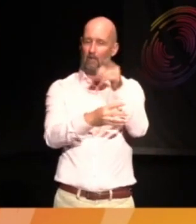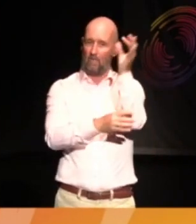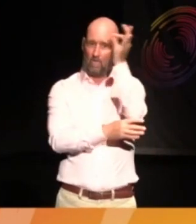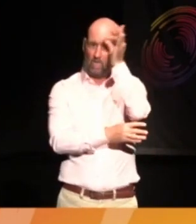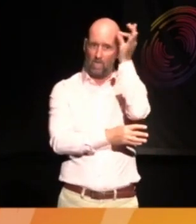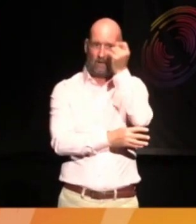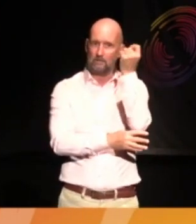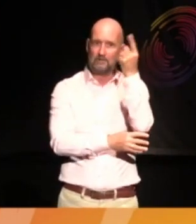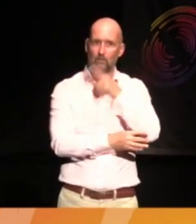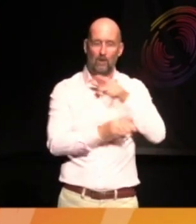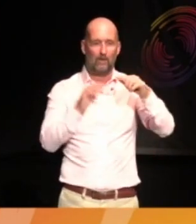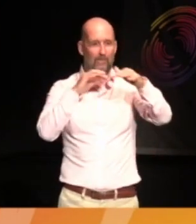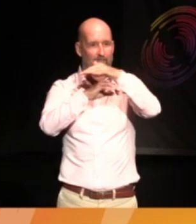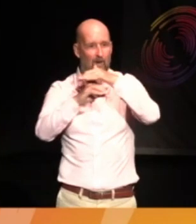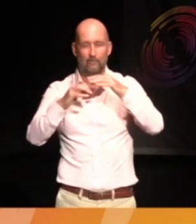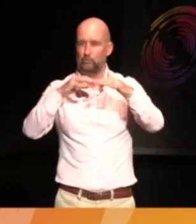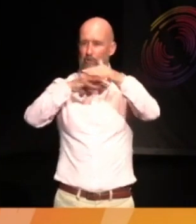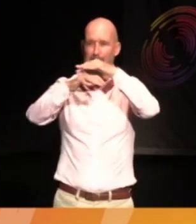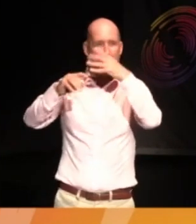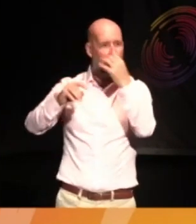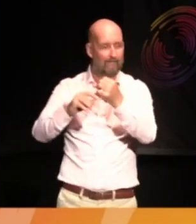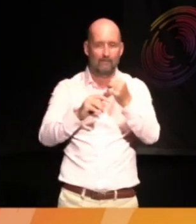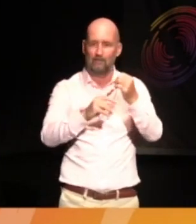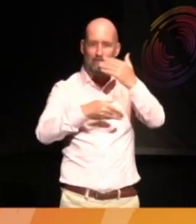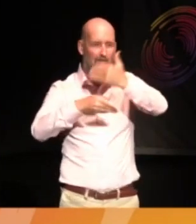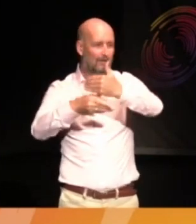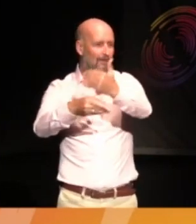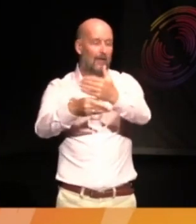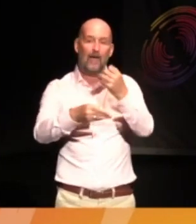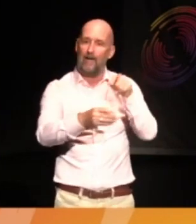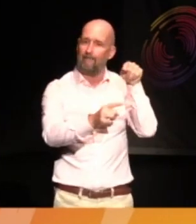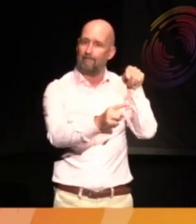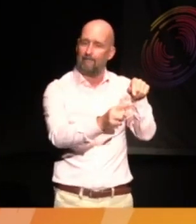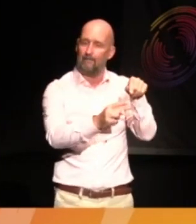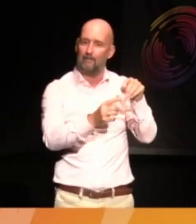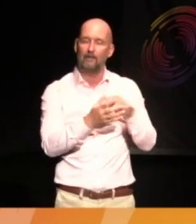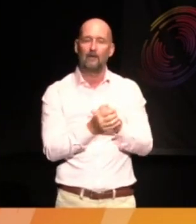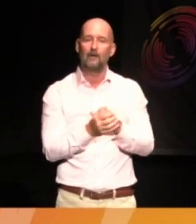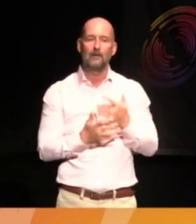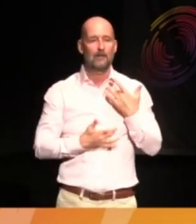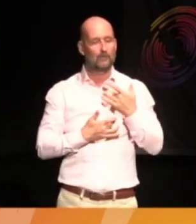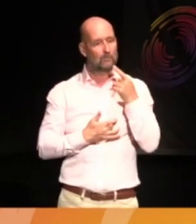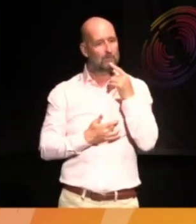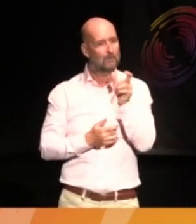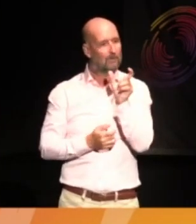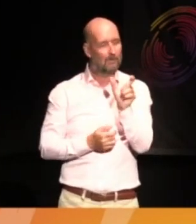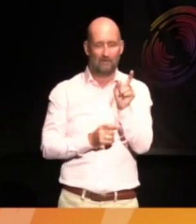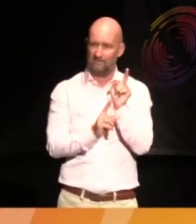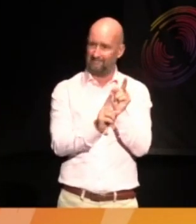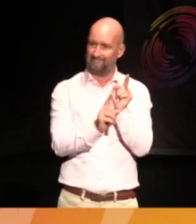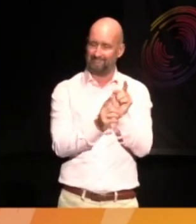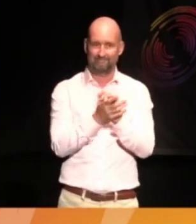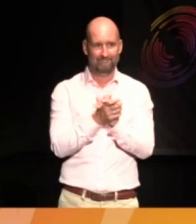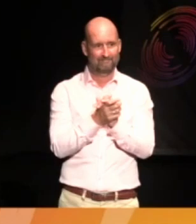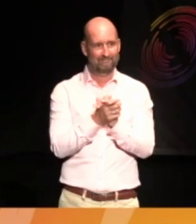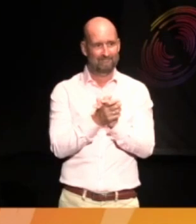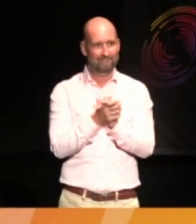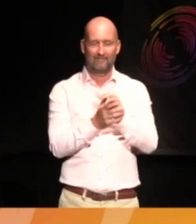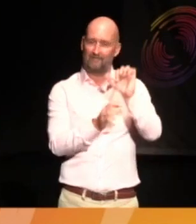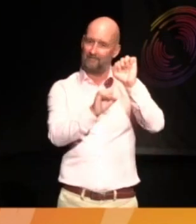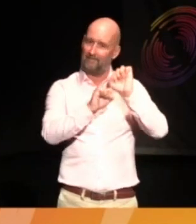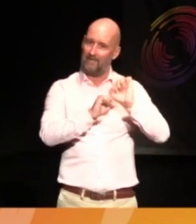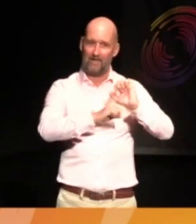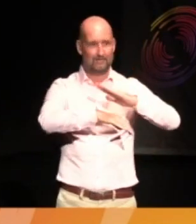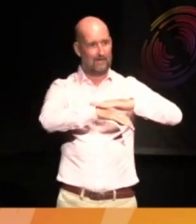factors in our environment or society. I was very interested in that notion there of in his or her time